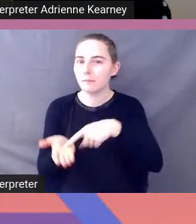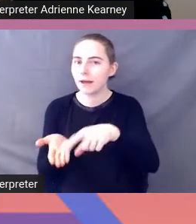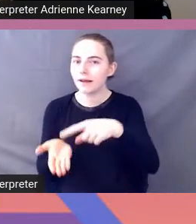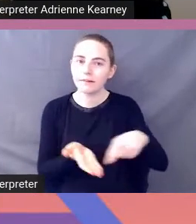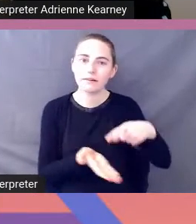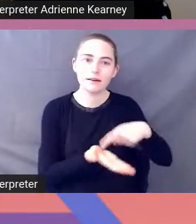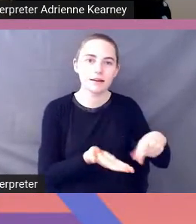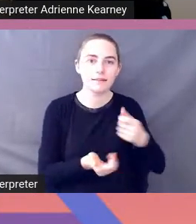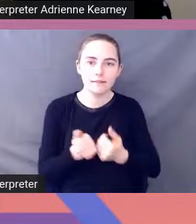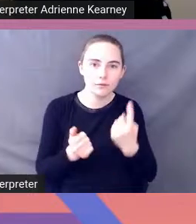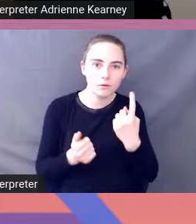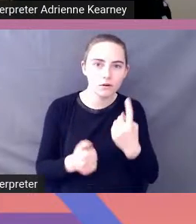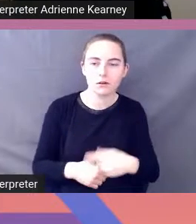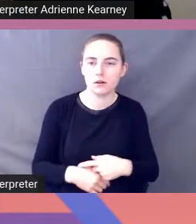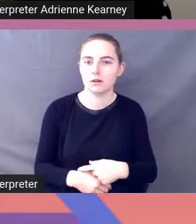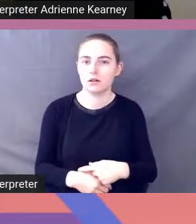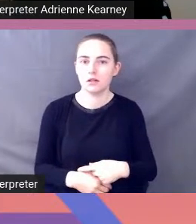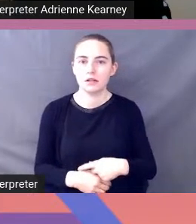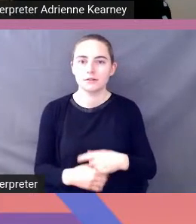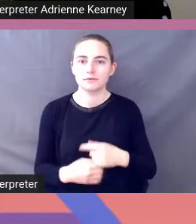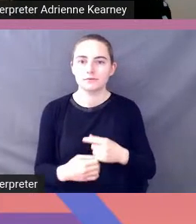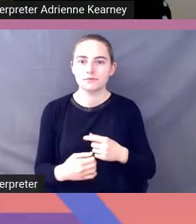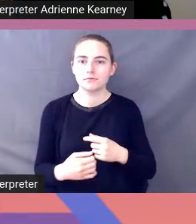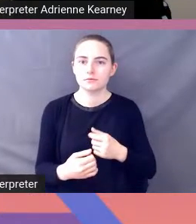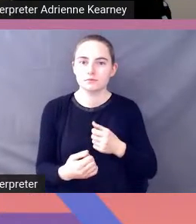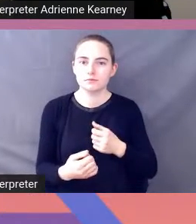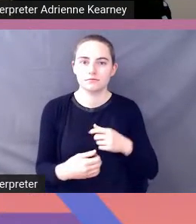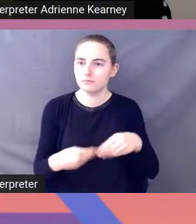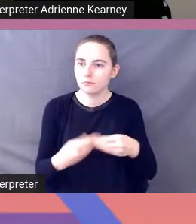special to see like that community actually happening and actually